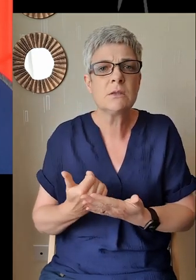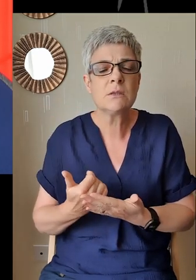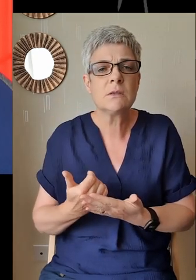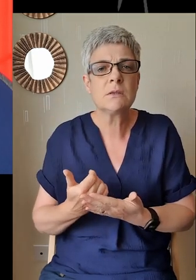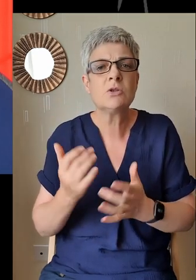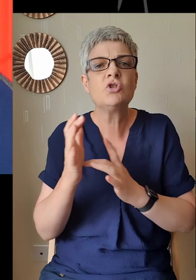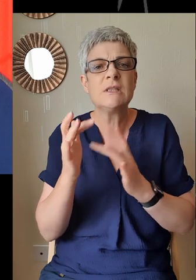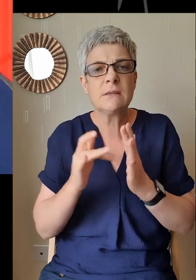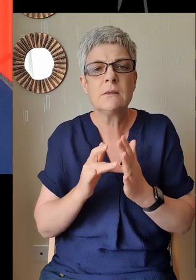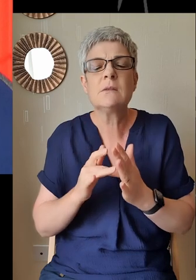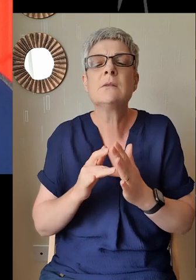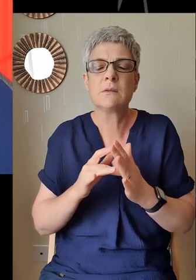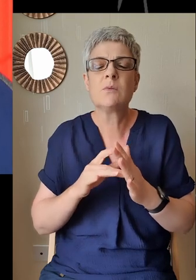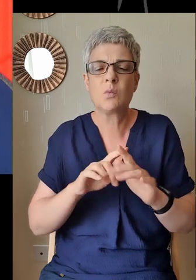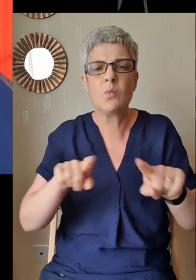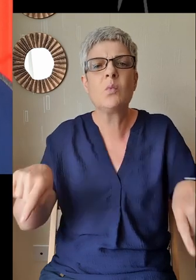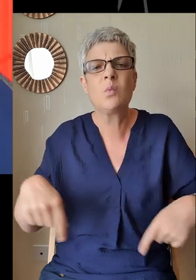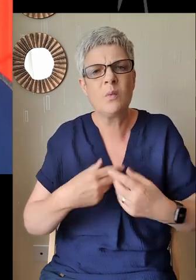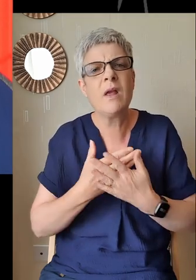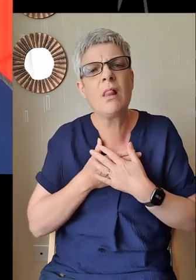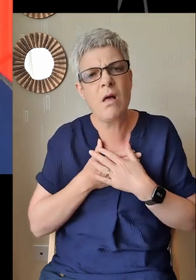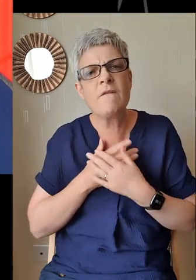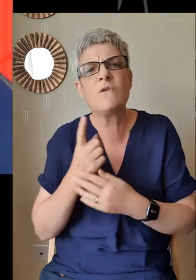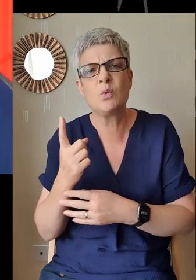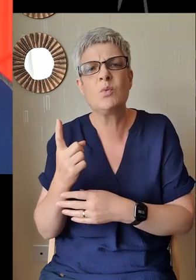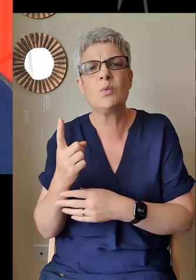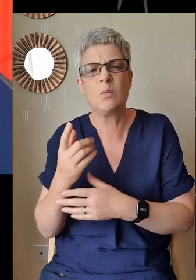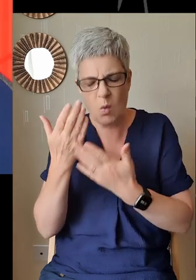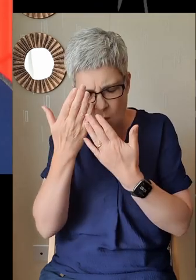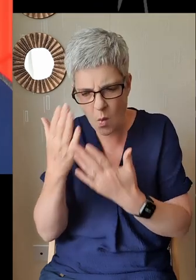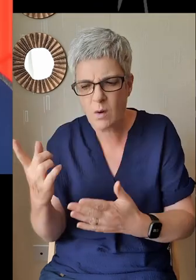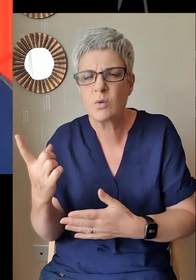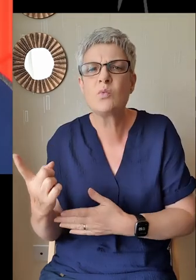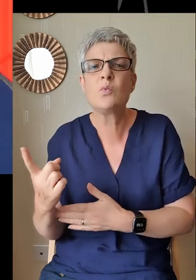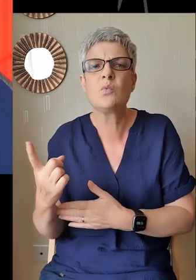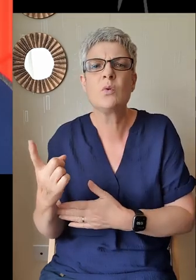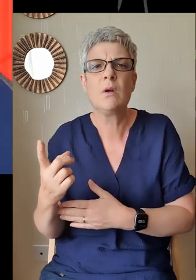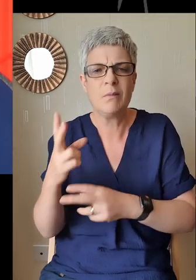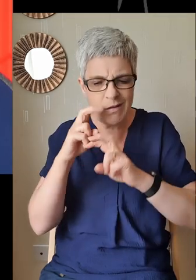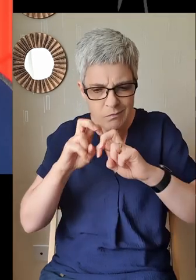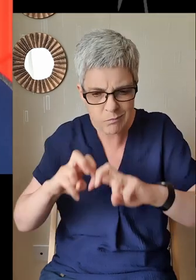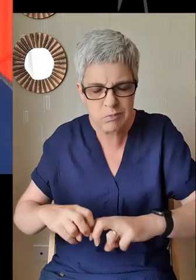Jesus, we love you. We honor you and we seek you afresh today.